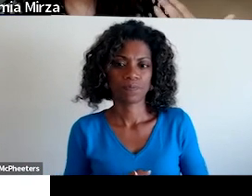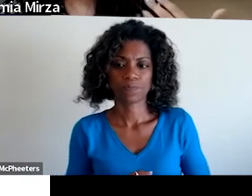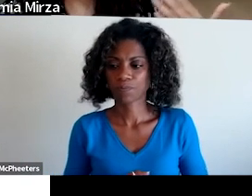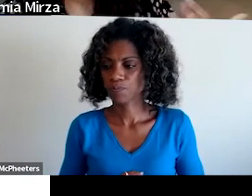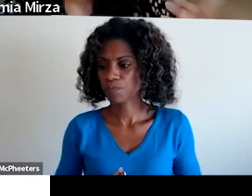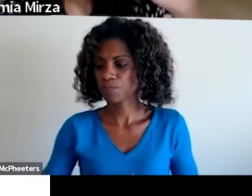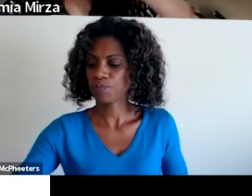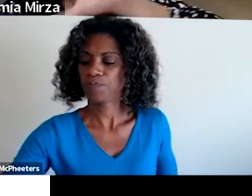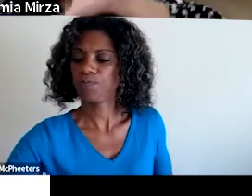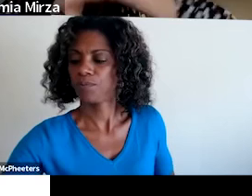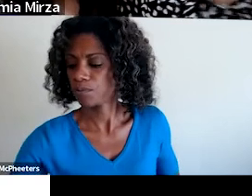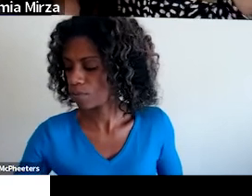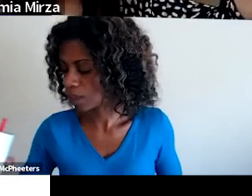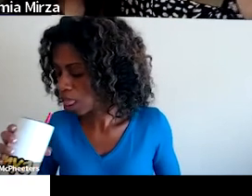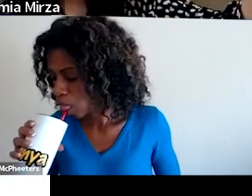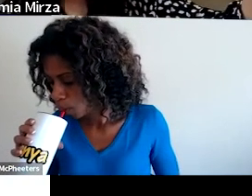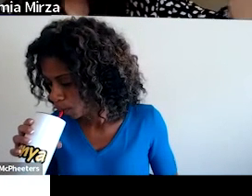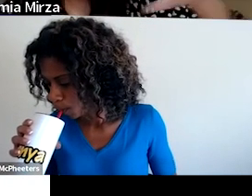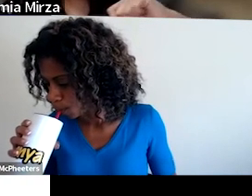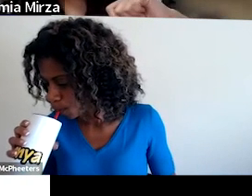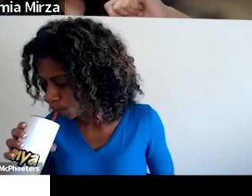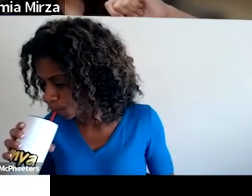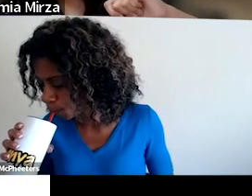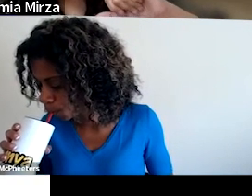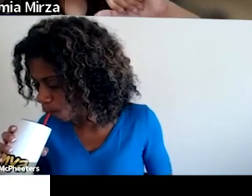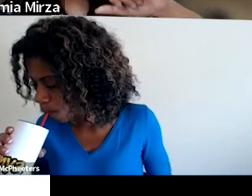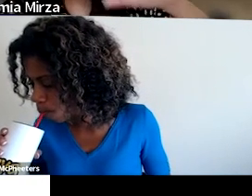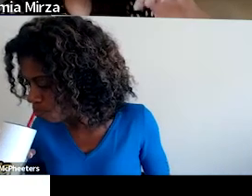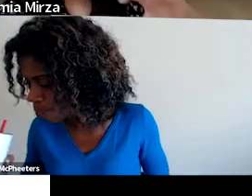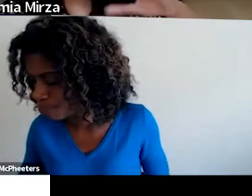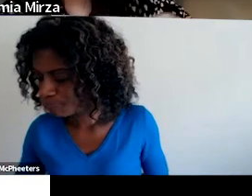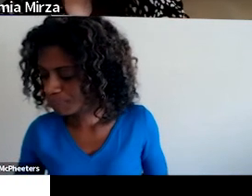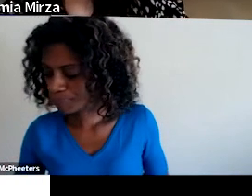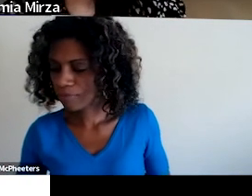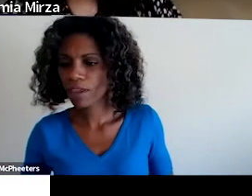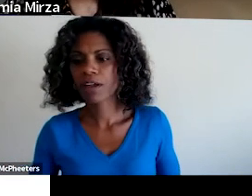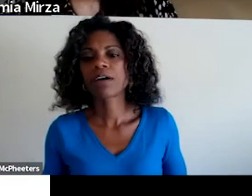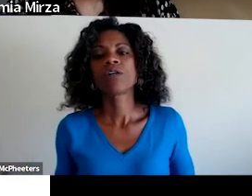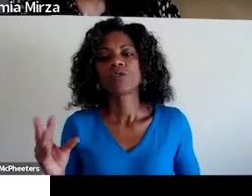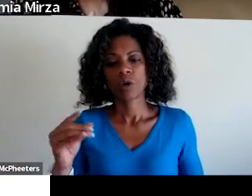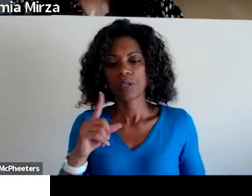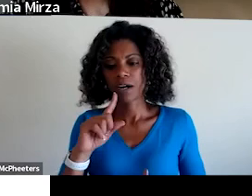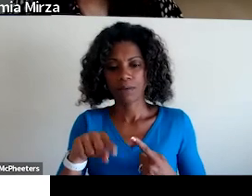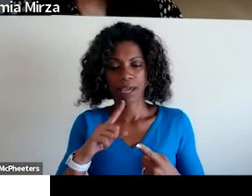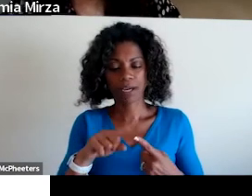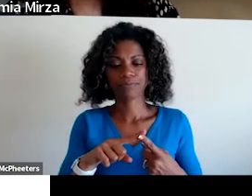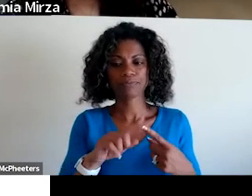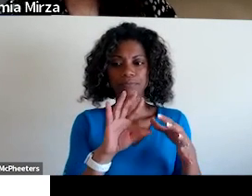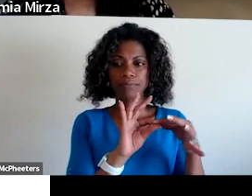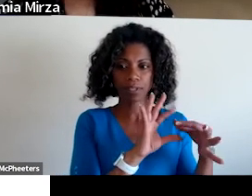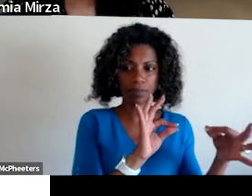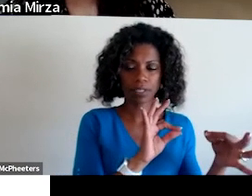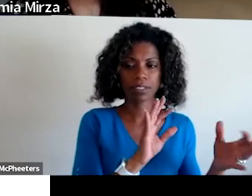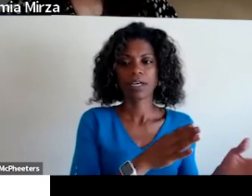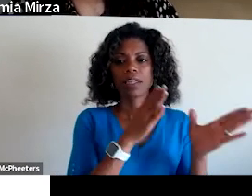So talking about language, so we just talked about statements, but if we talk about language, one positive that has come